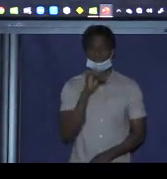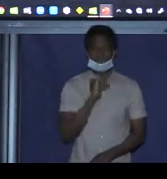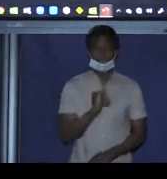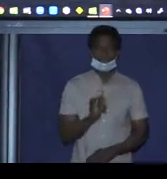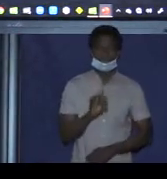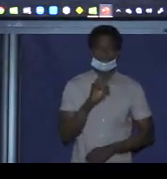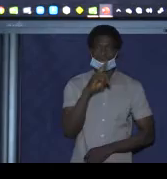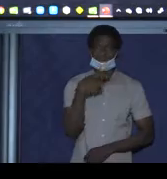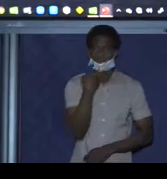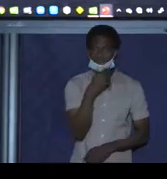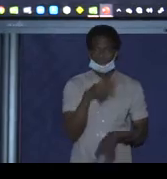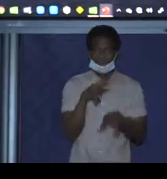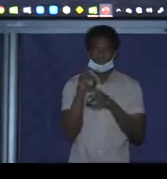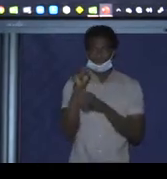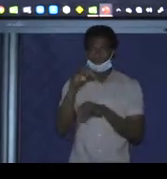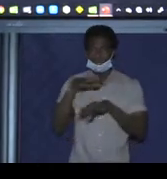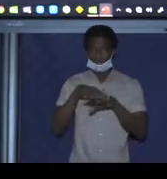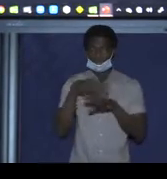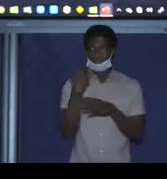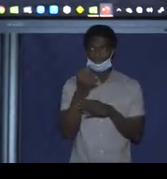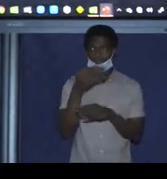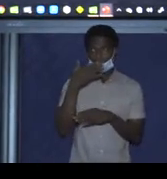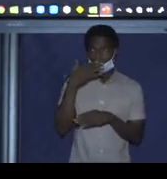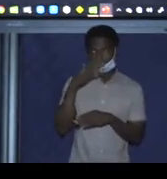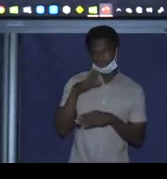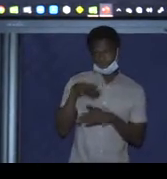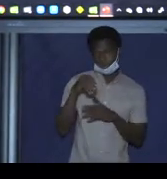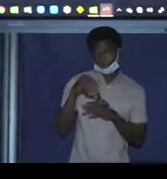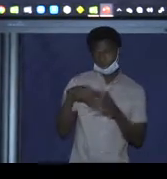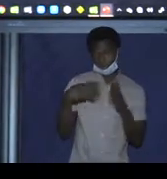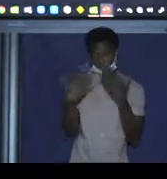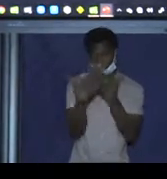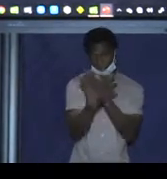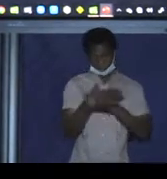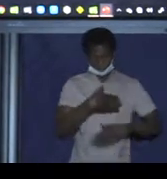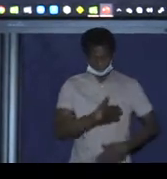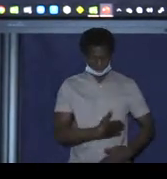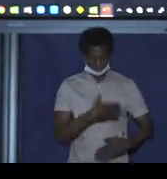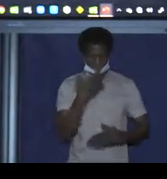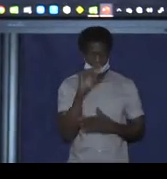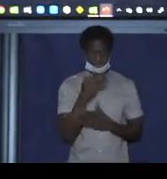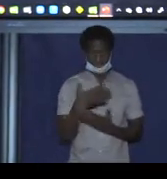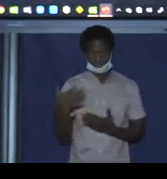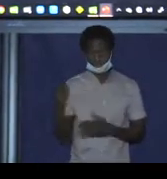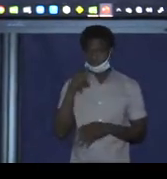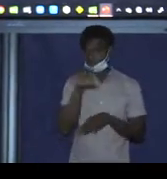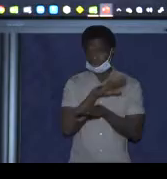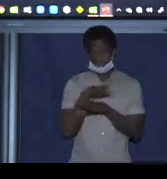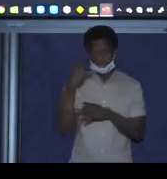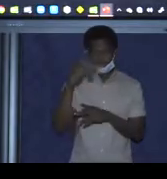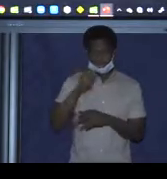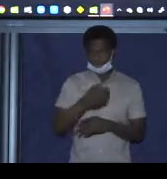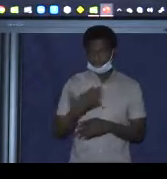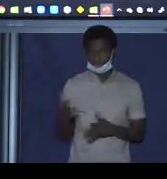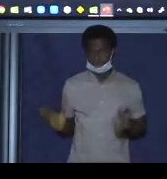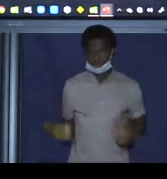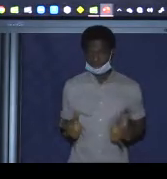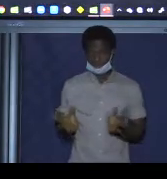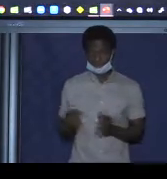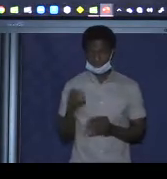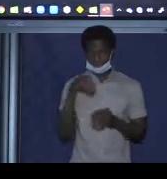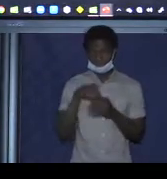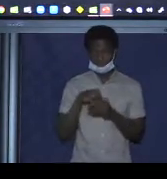Another one is one who looks on the bad or the dark side of things. You don't see anything encouraging